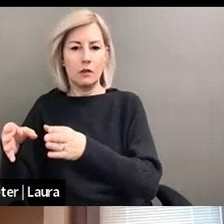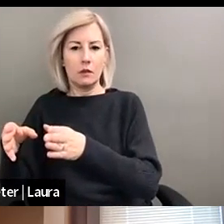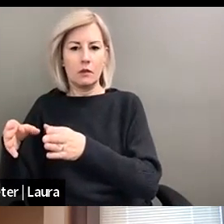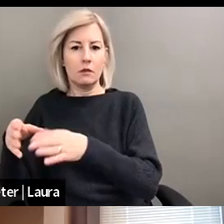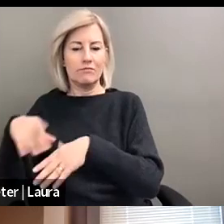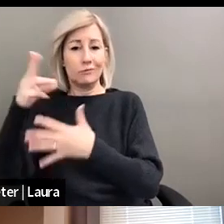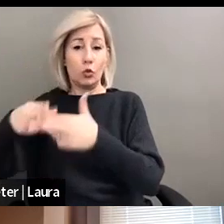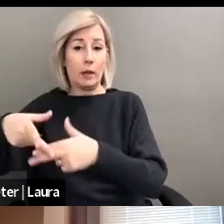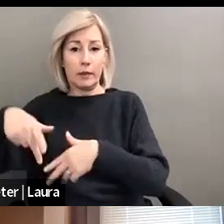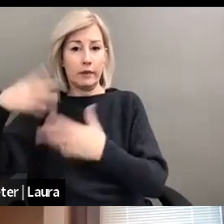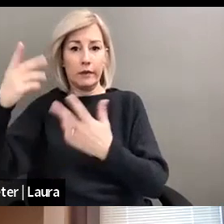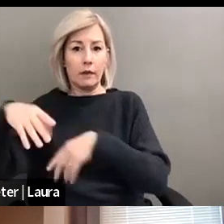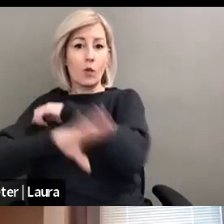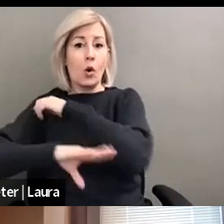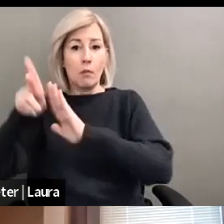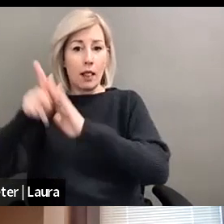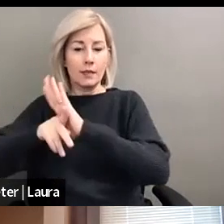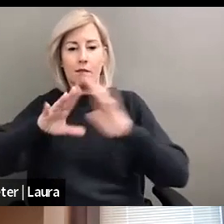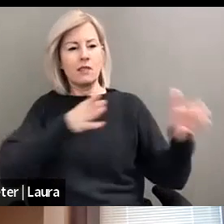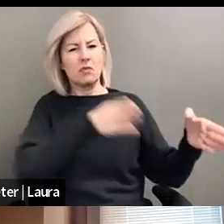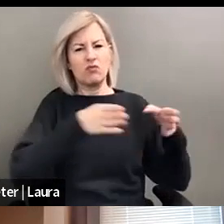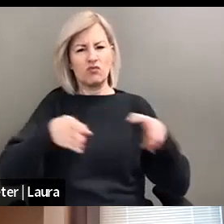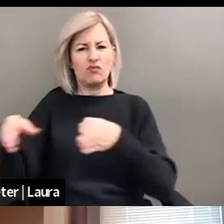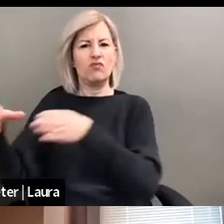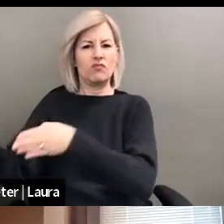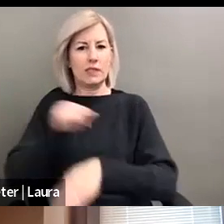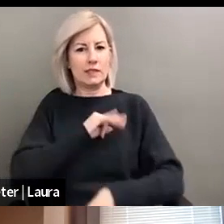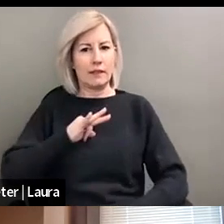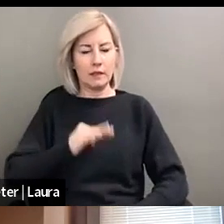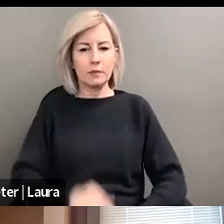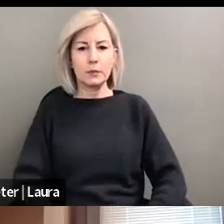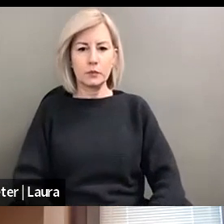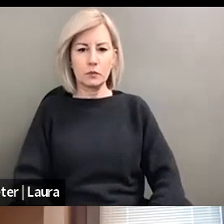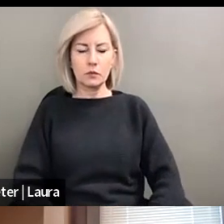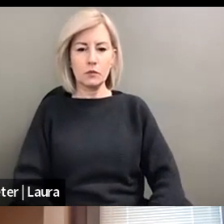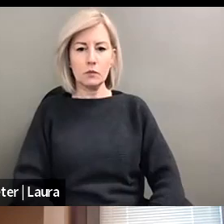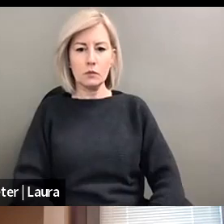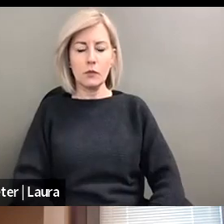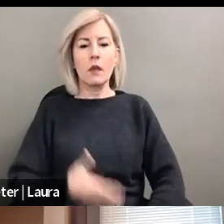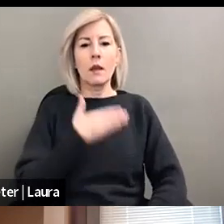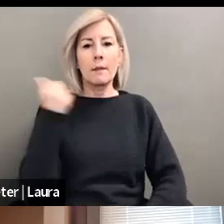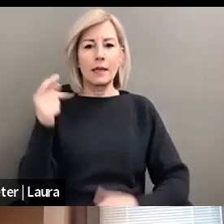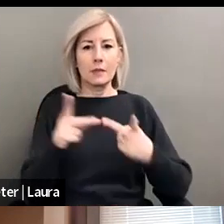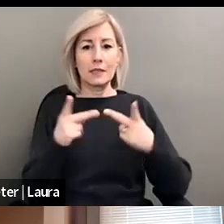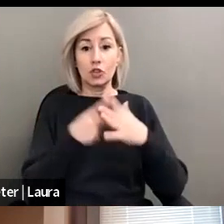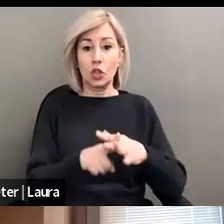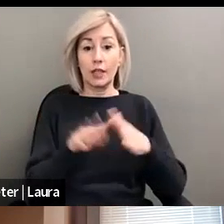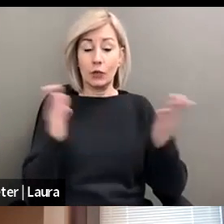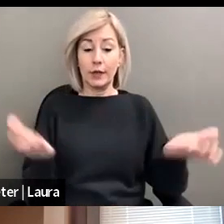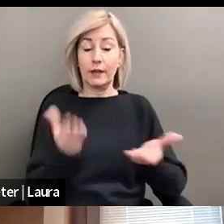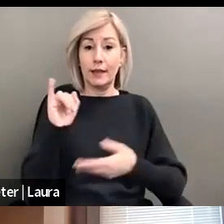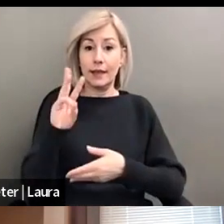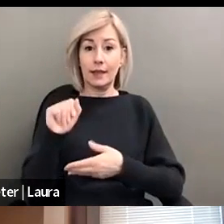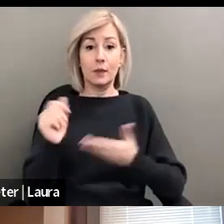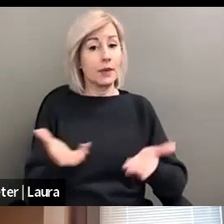you name it, foreign policy, all of those things. And so, kind of the best place to start, if you're here in Iowa, we're